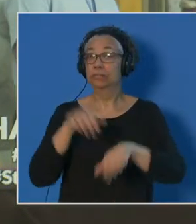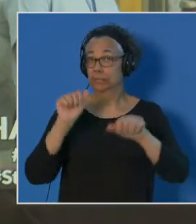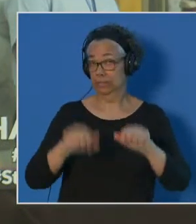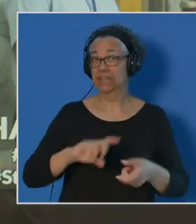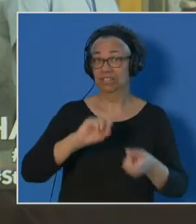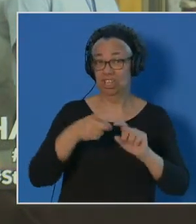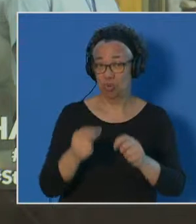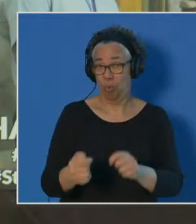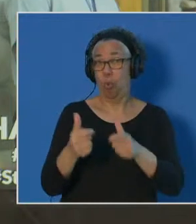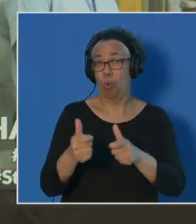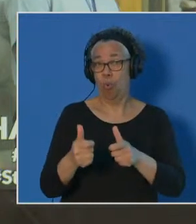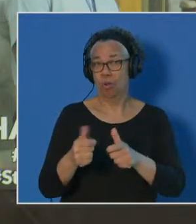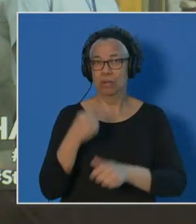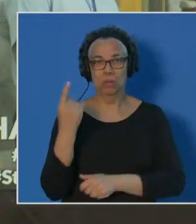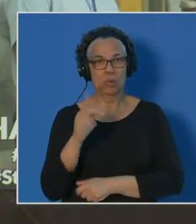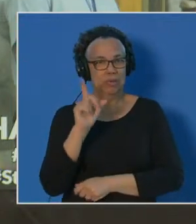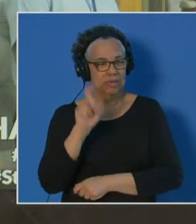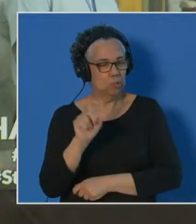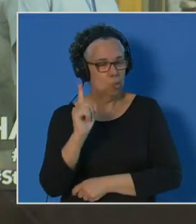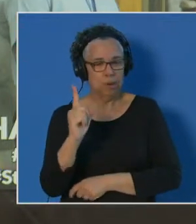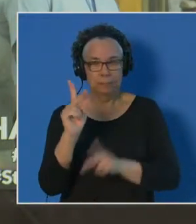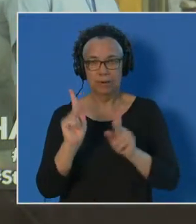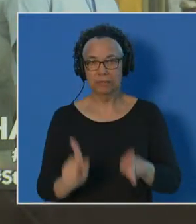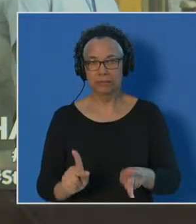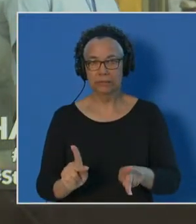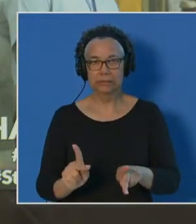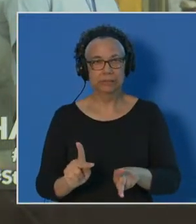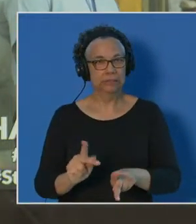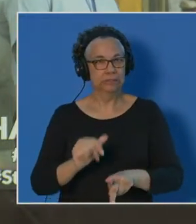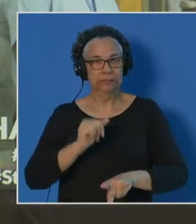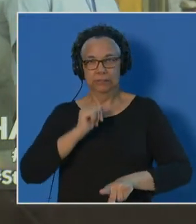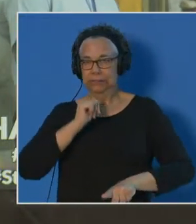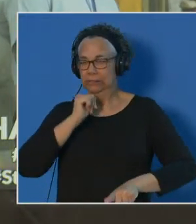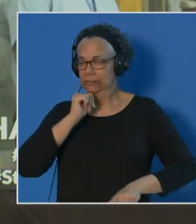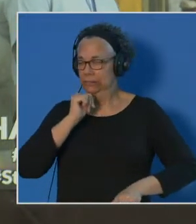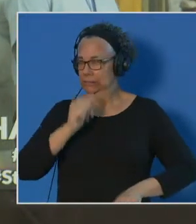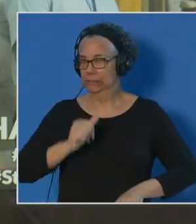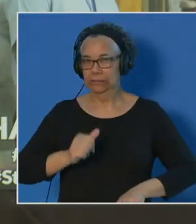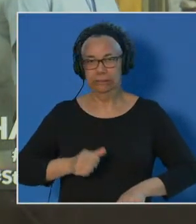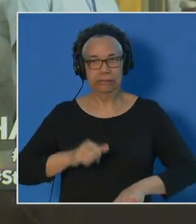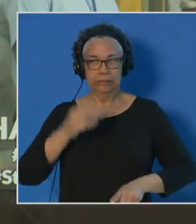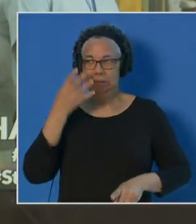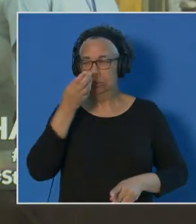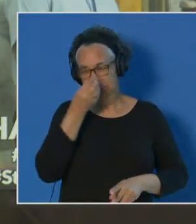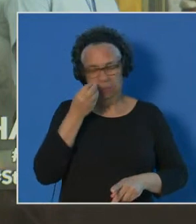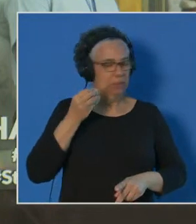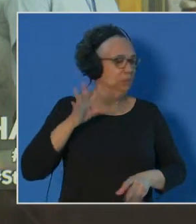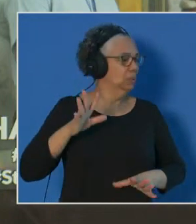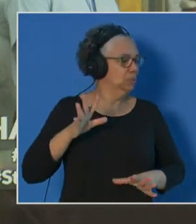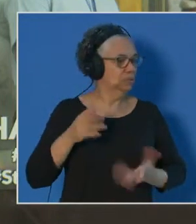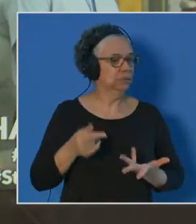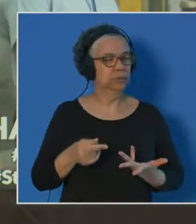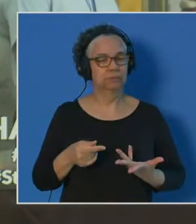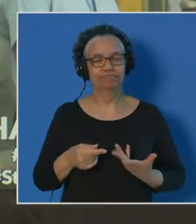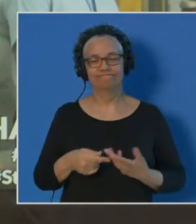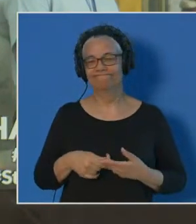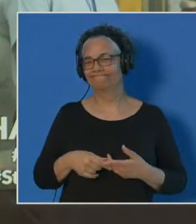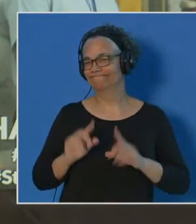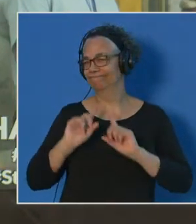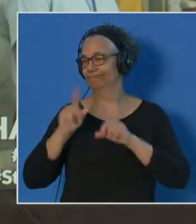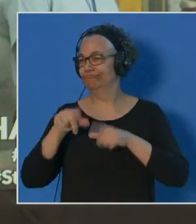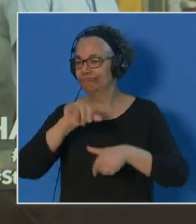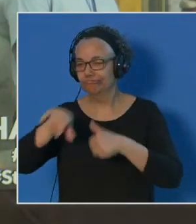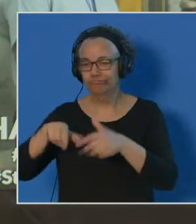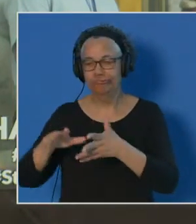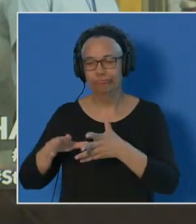this. It only requires 1 person who was inconsiderate to go to a family barbecue, for these persons who don't want to do things, have a lot of things,